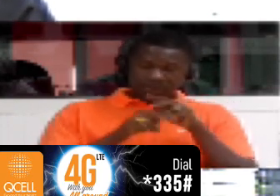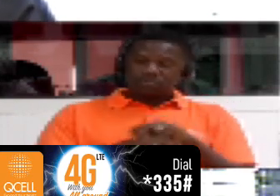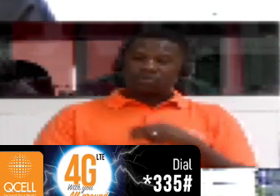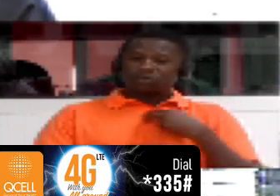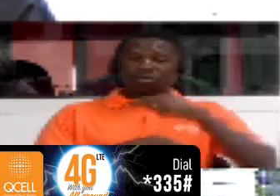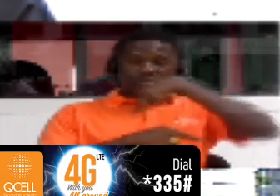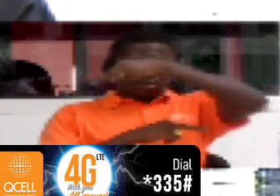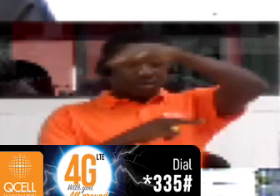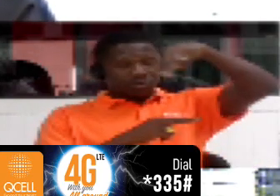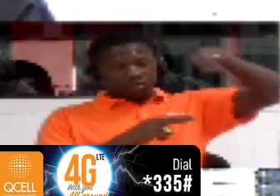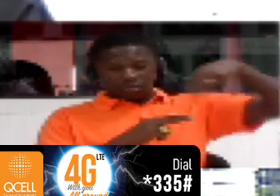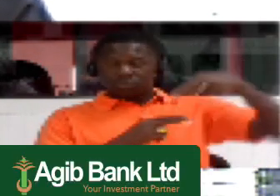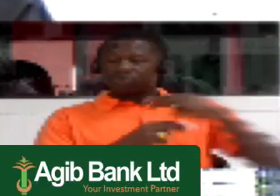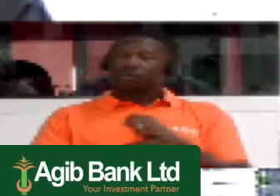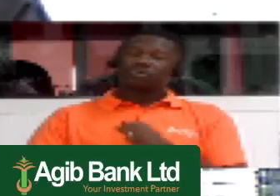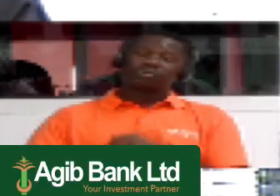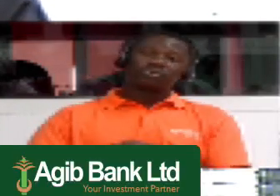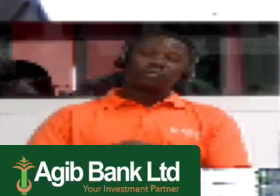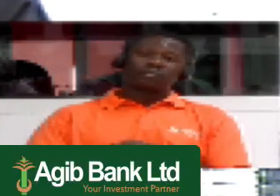went on patrols.